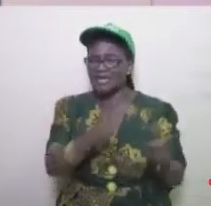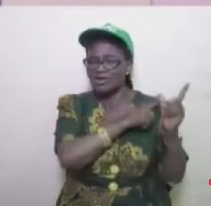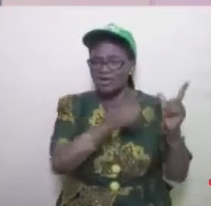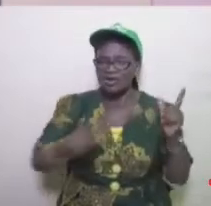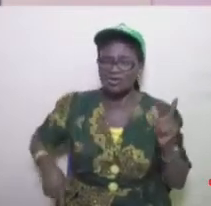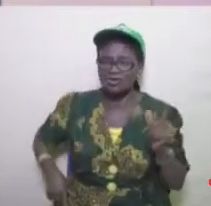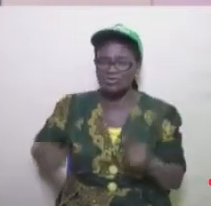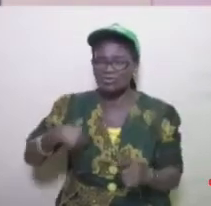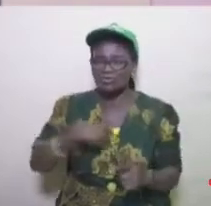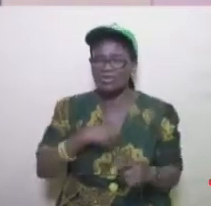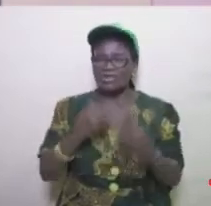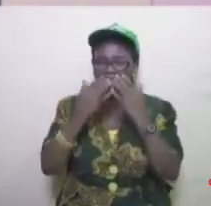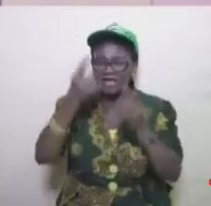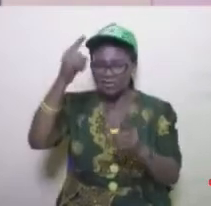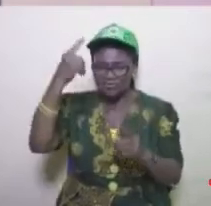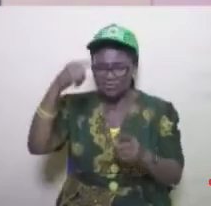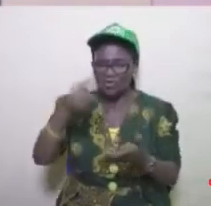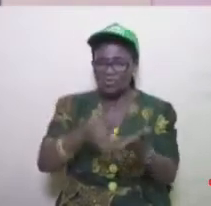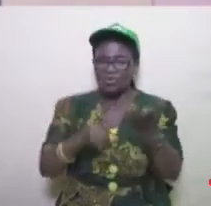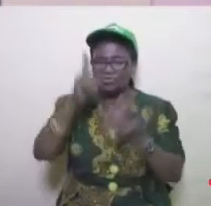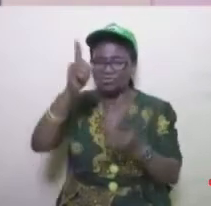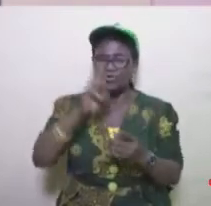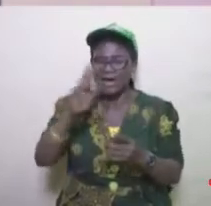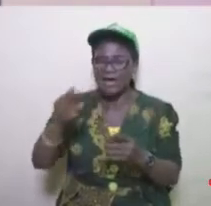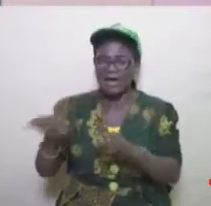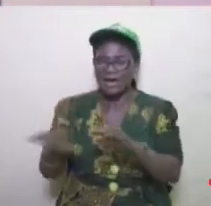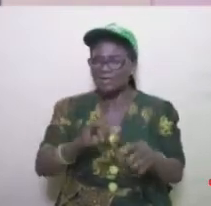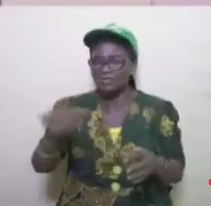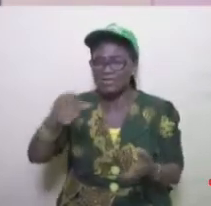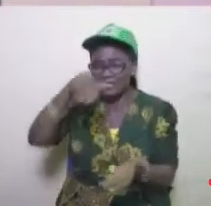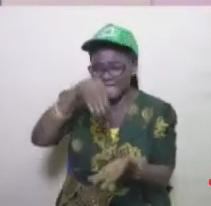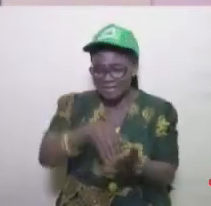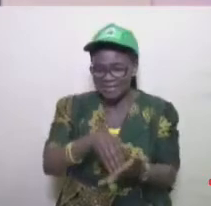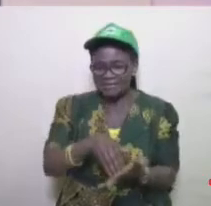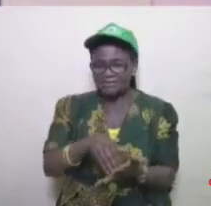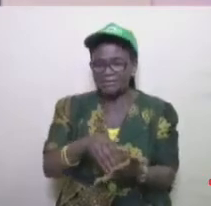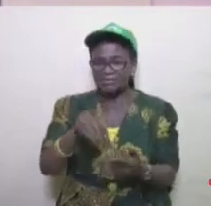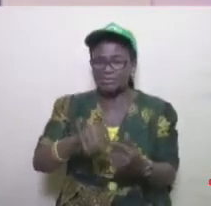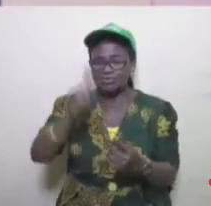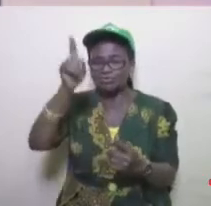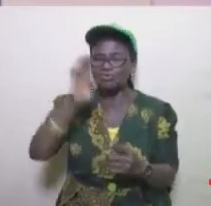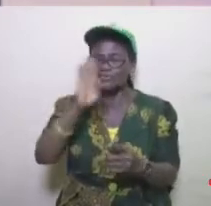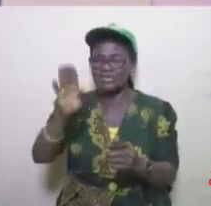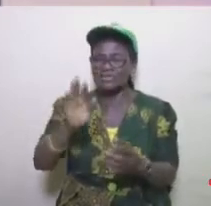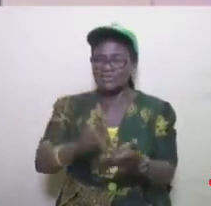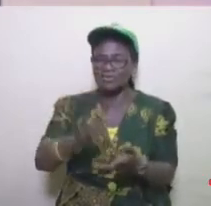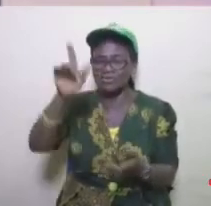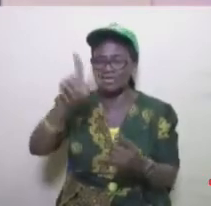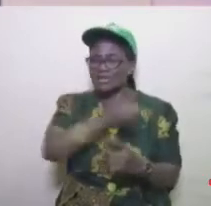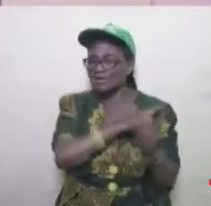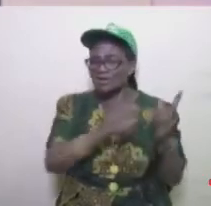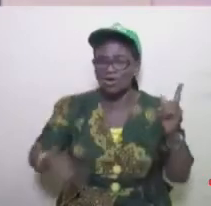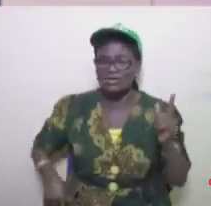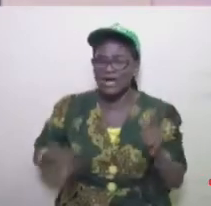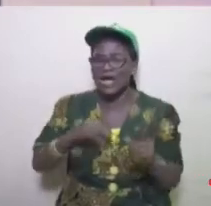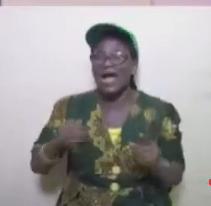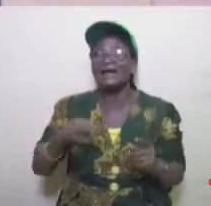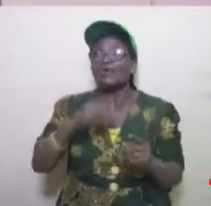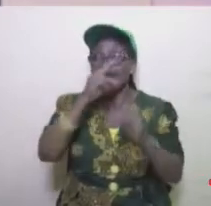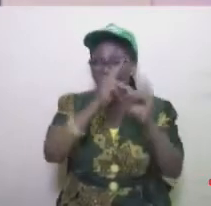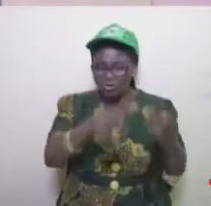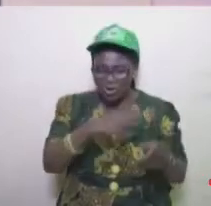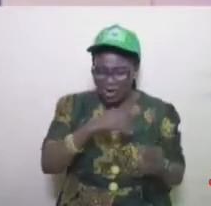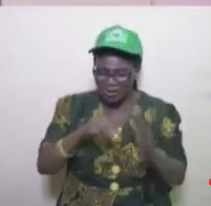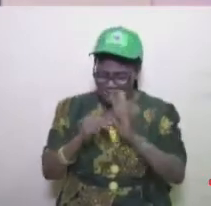what you are doing again now. To you be glory, Lord. To you be honor. To you be majesty. Thank